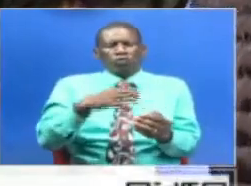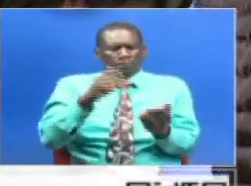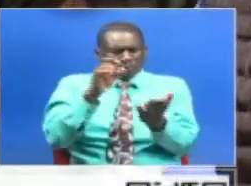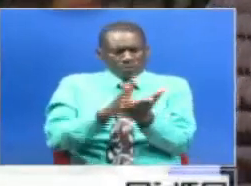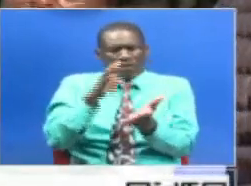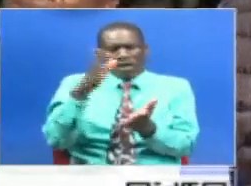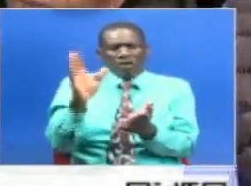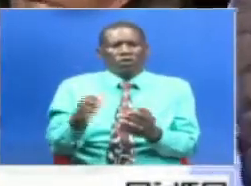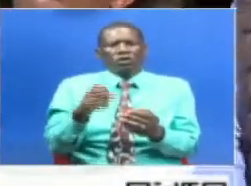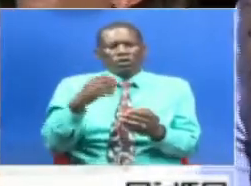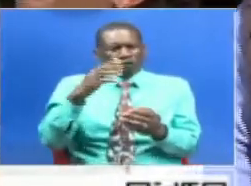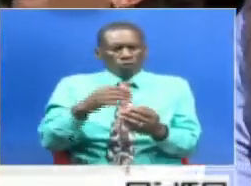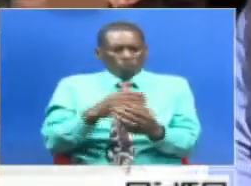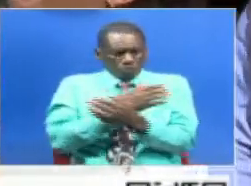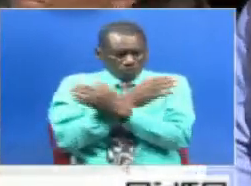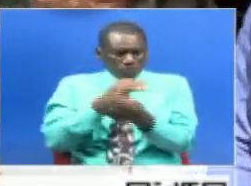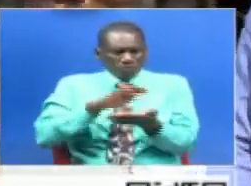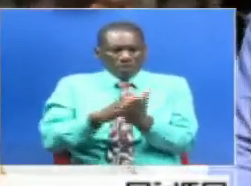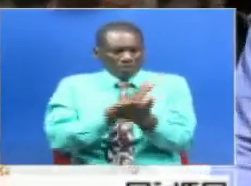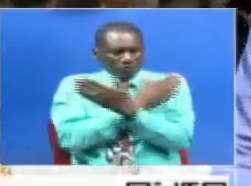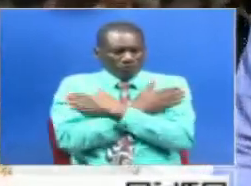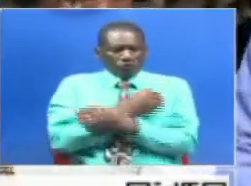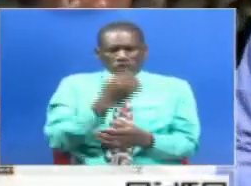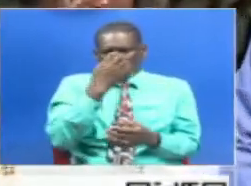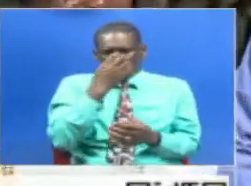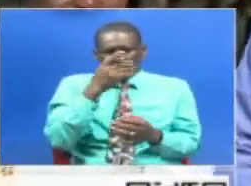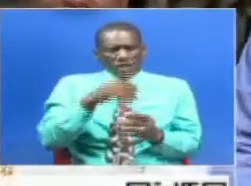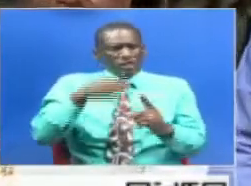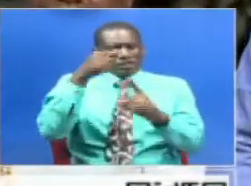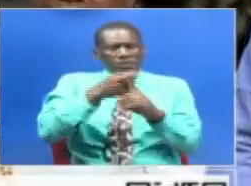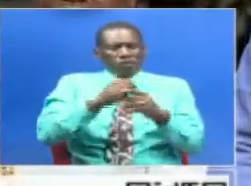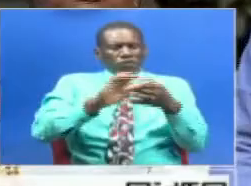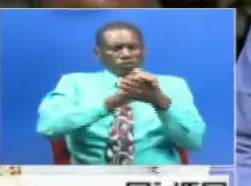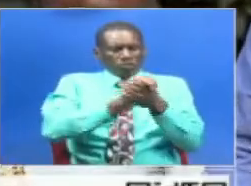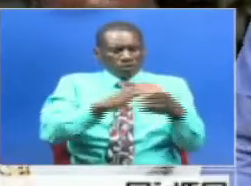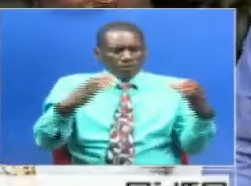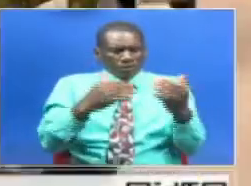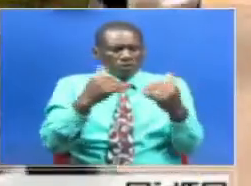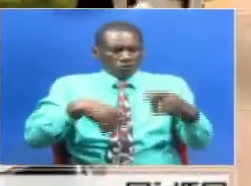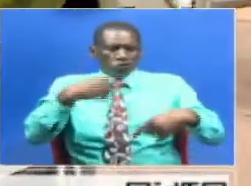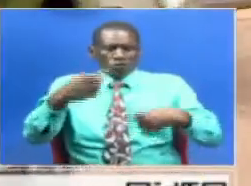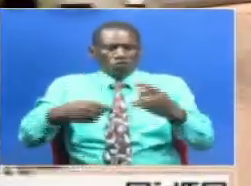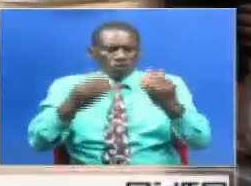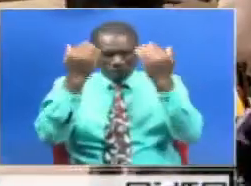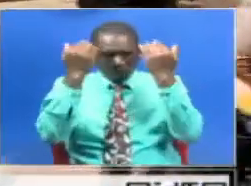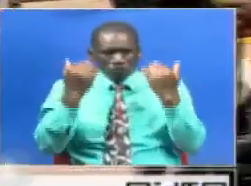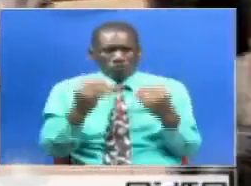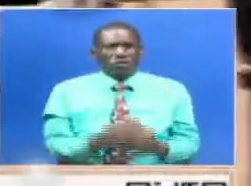Ruto. There also is the battle for the Jubilee Party currently ongoing in the courts.